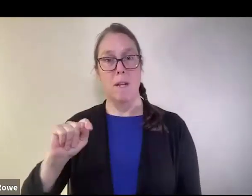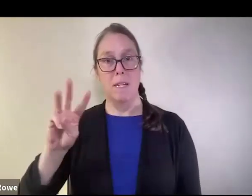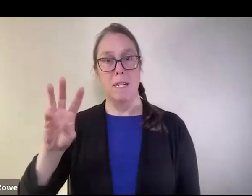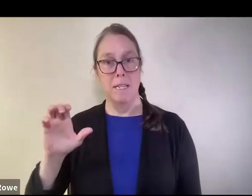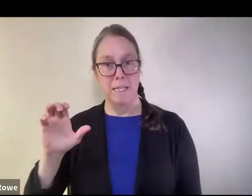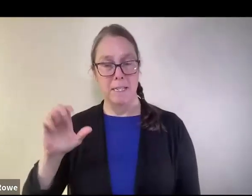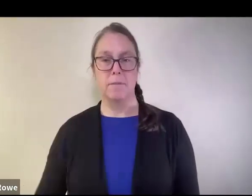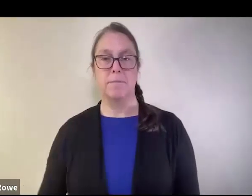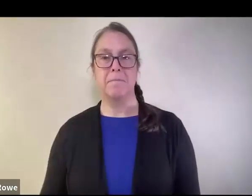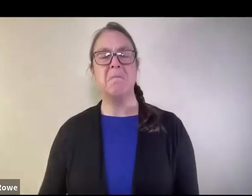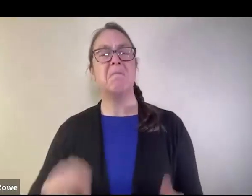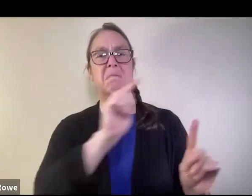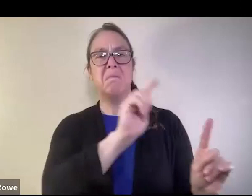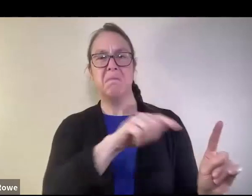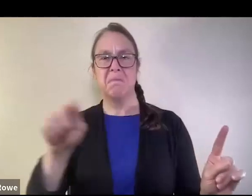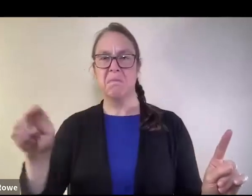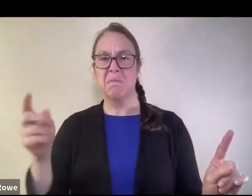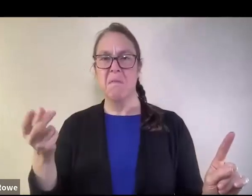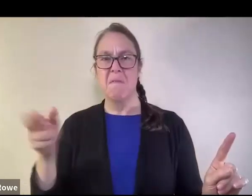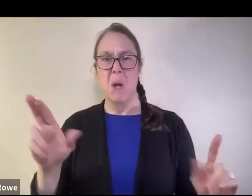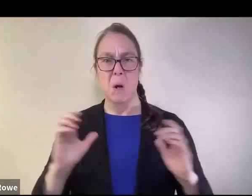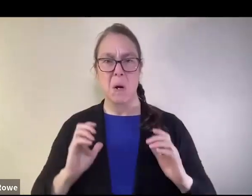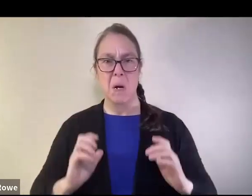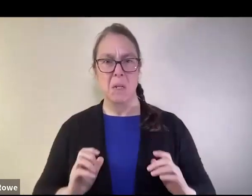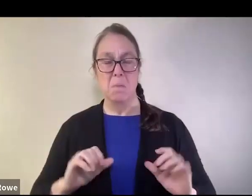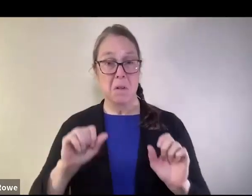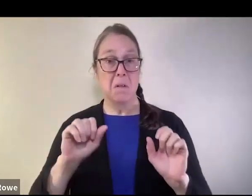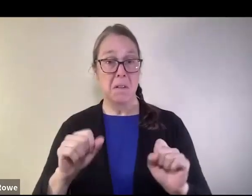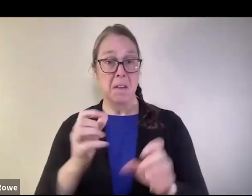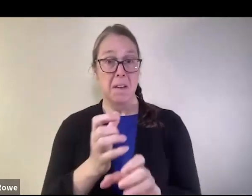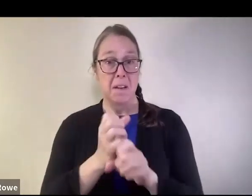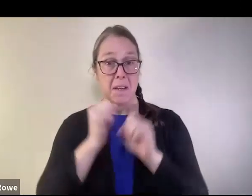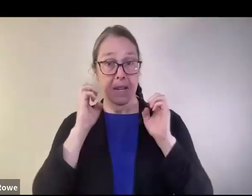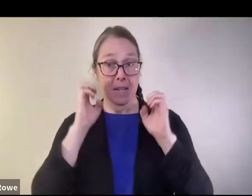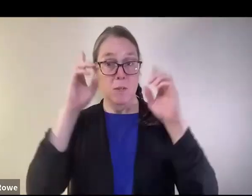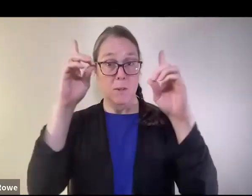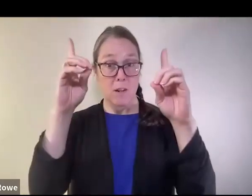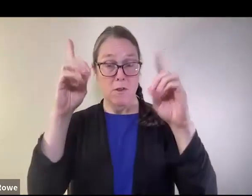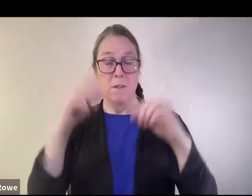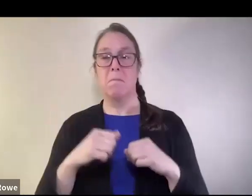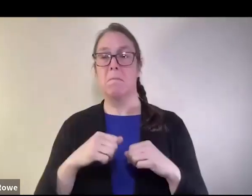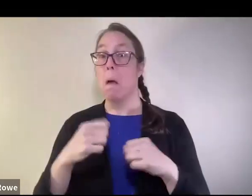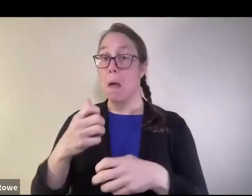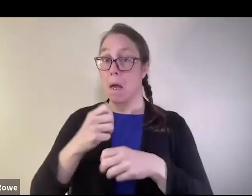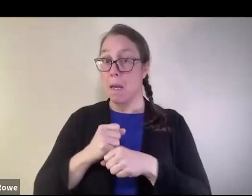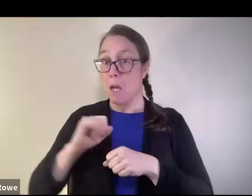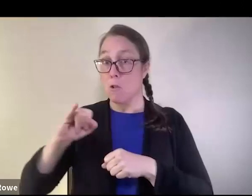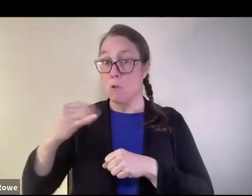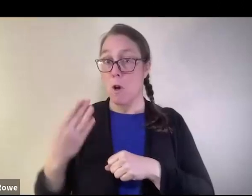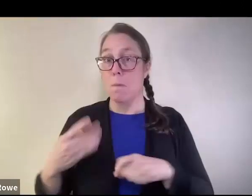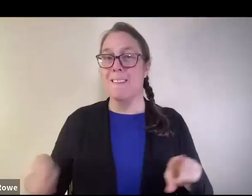the VR customers can get the education and get jobs